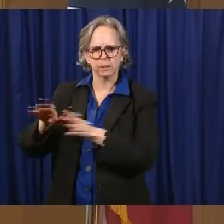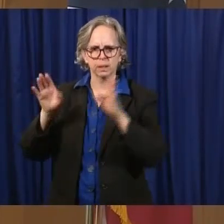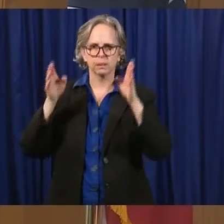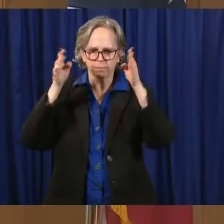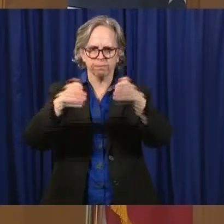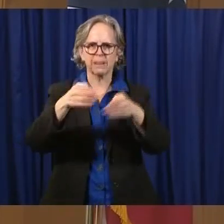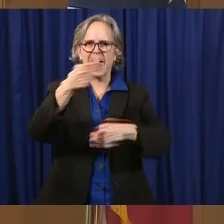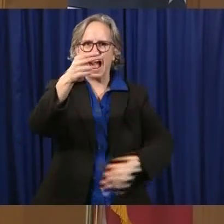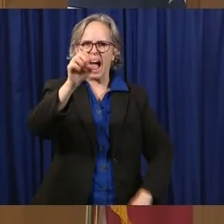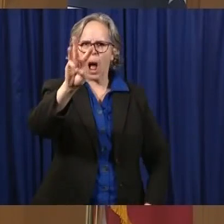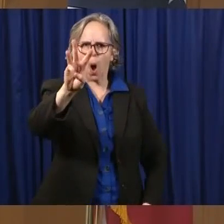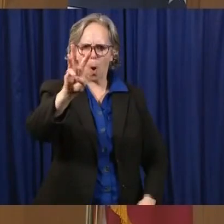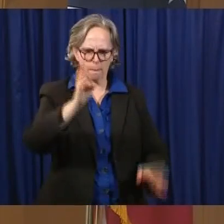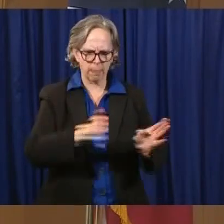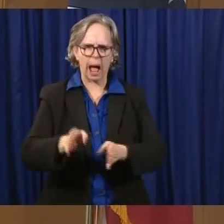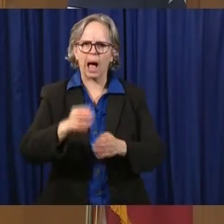up